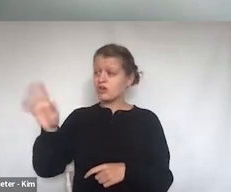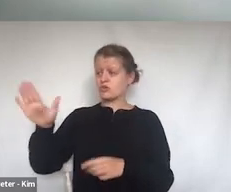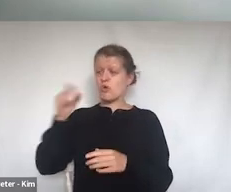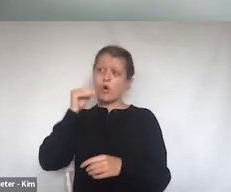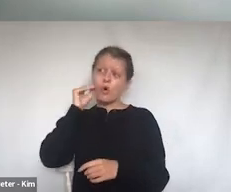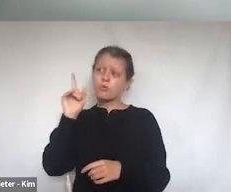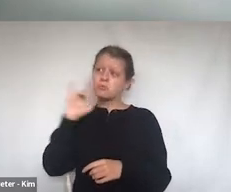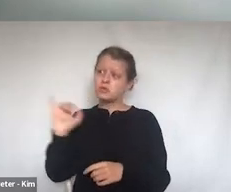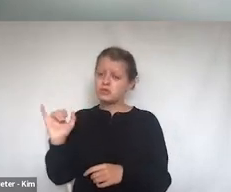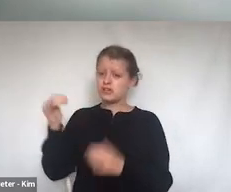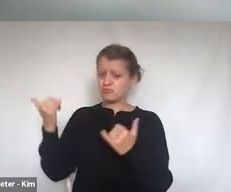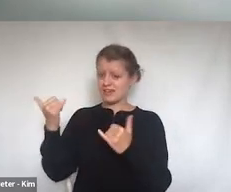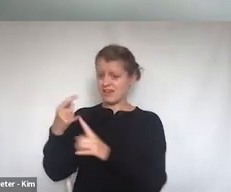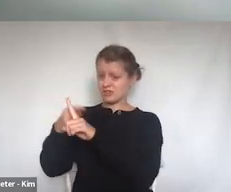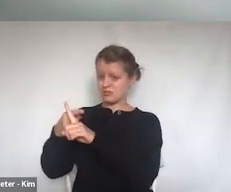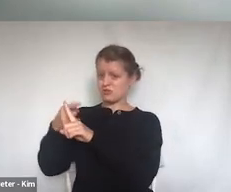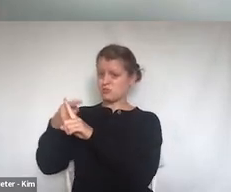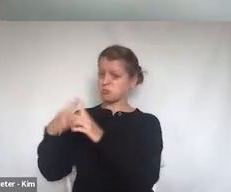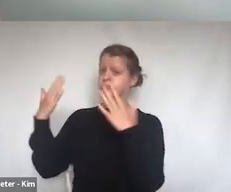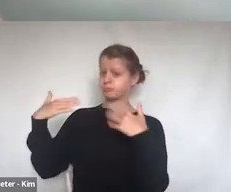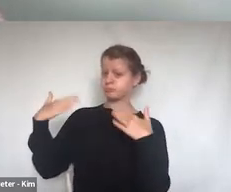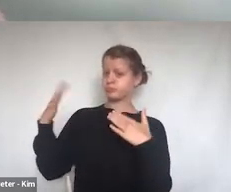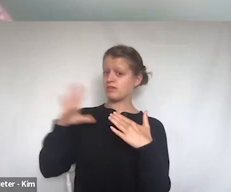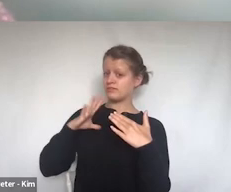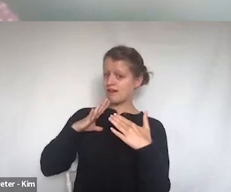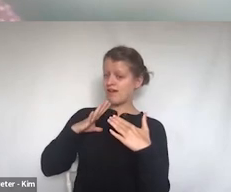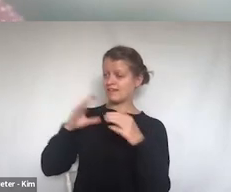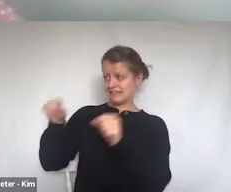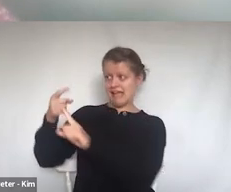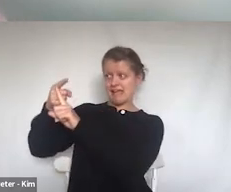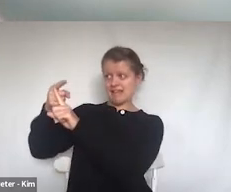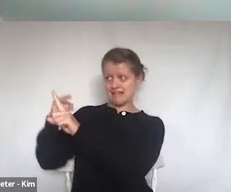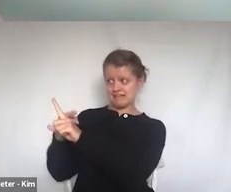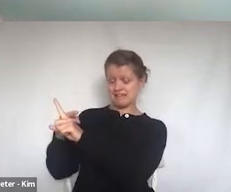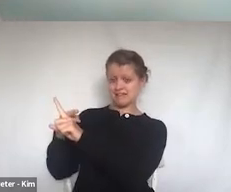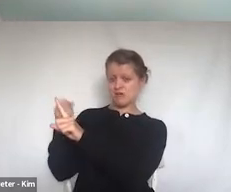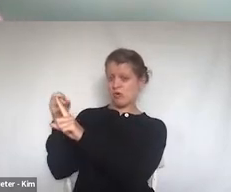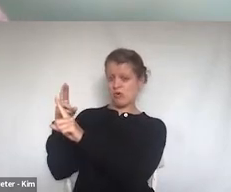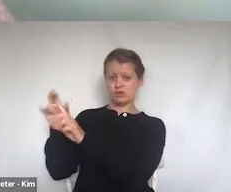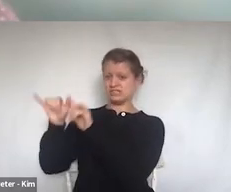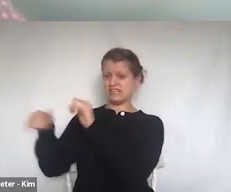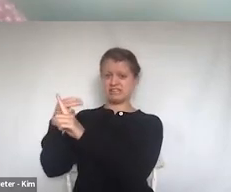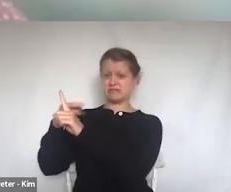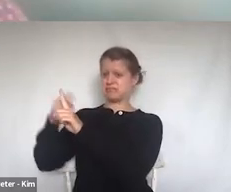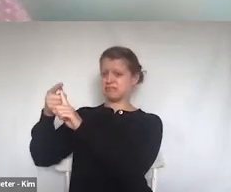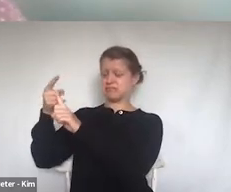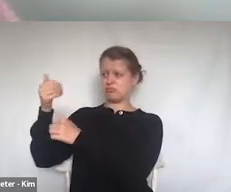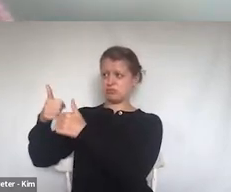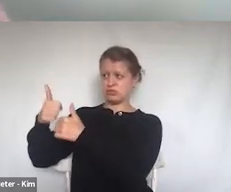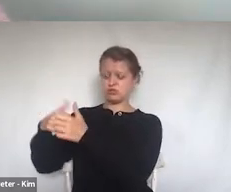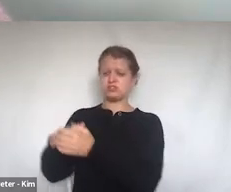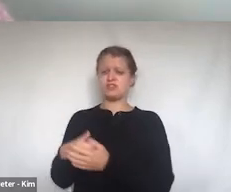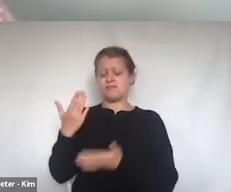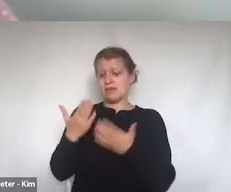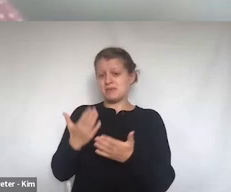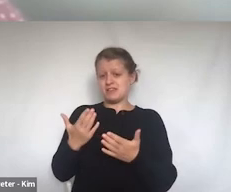terms of the temperature? Are you able to cool it off? And then rechecking on that as well throughout a heat event, because it might be fine at first, but over